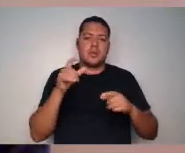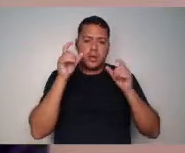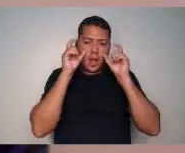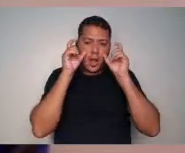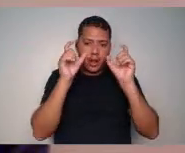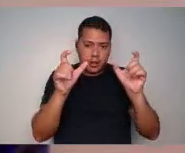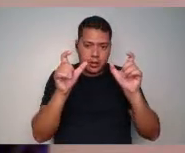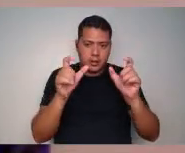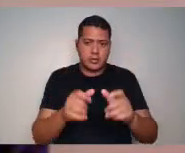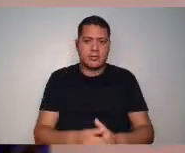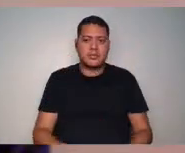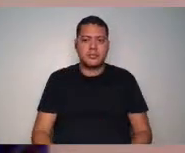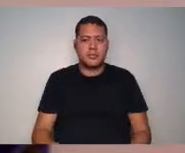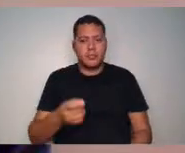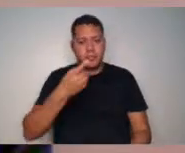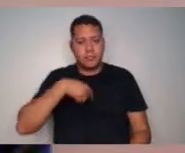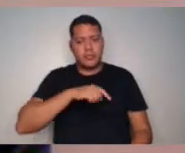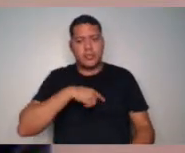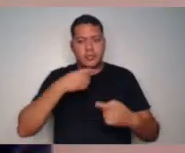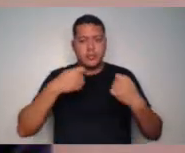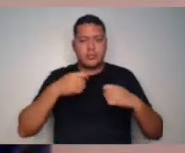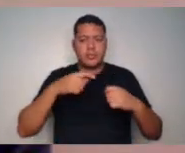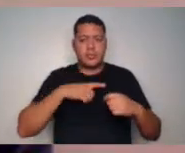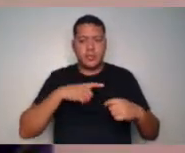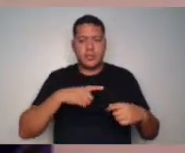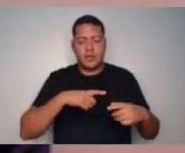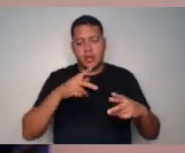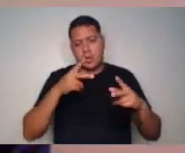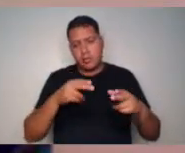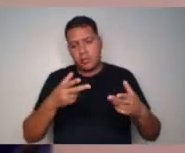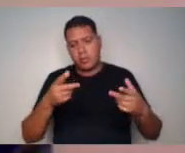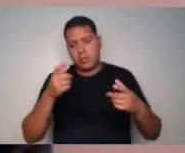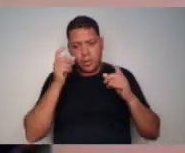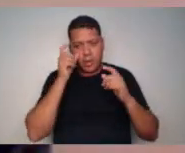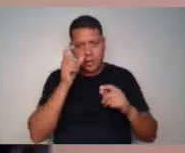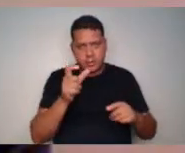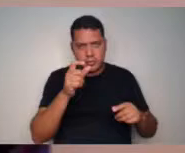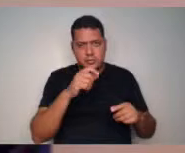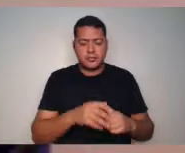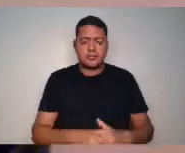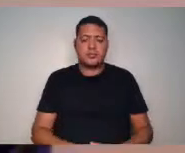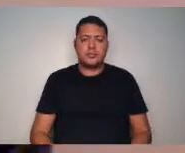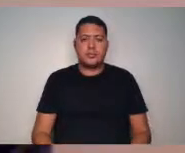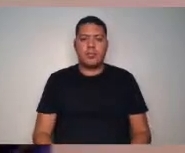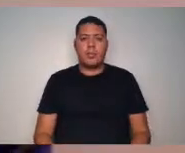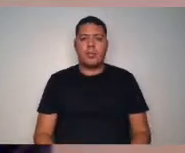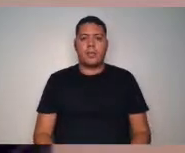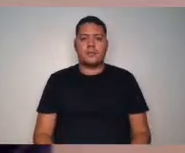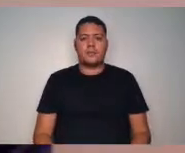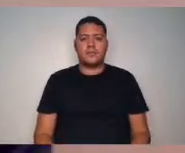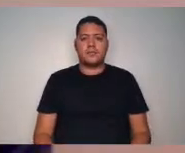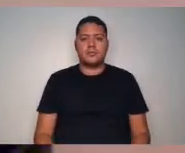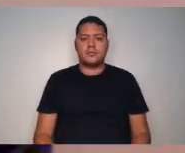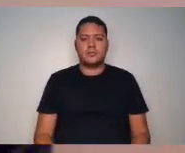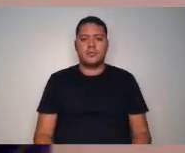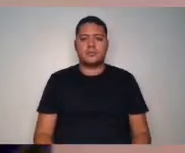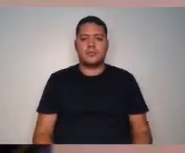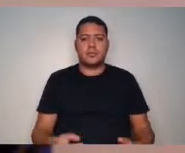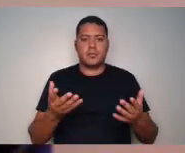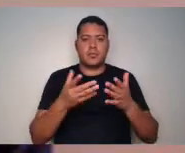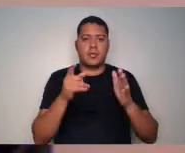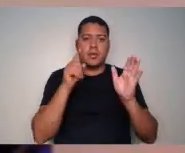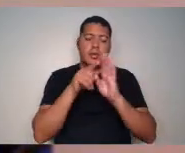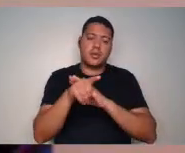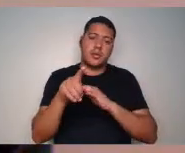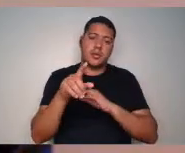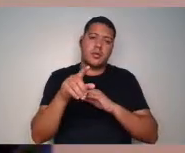an important debate and this warning. So we have to be careful about it. Now I'm going to pass the floor